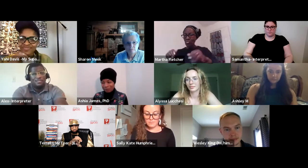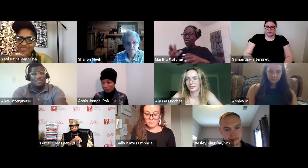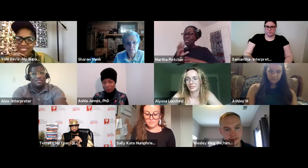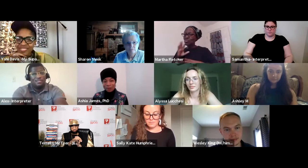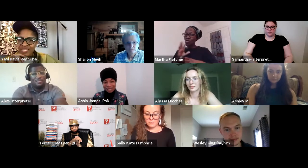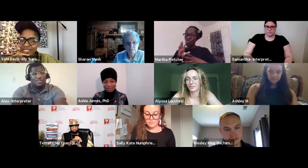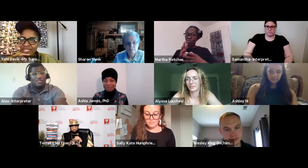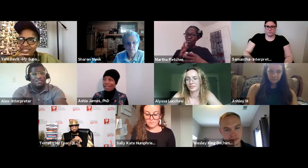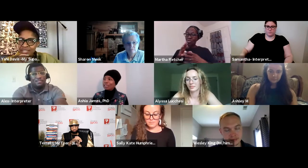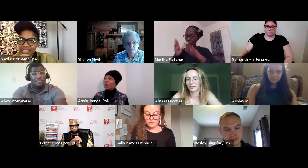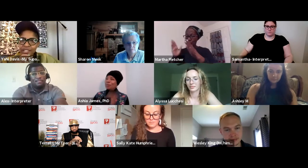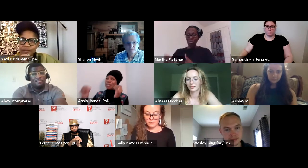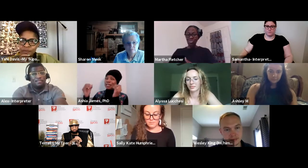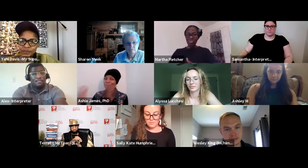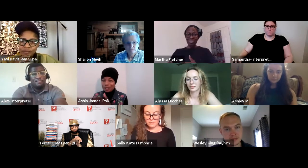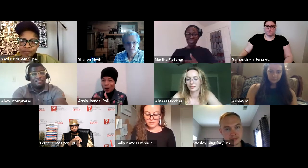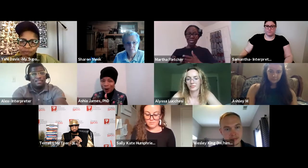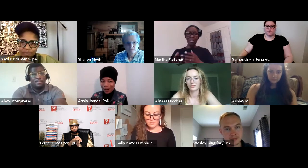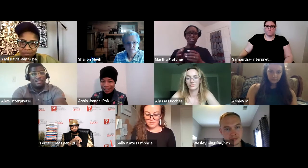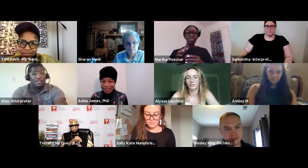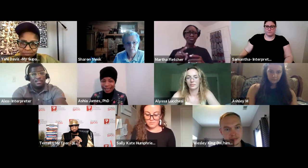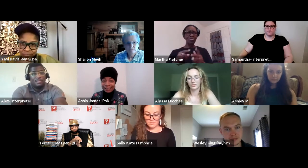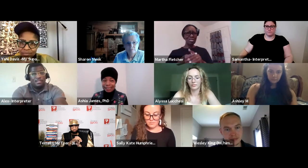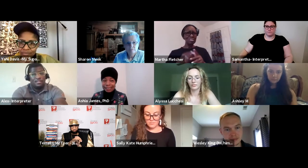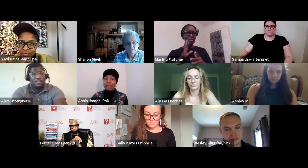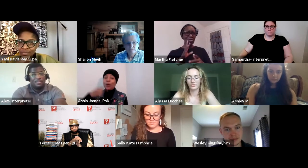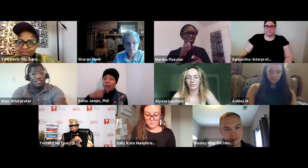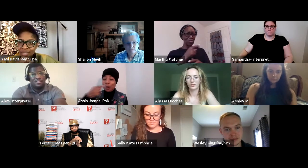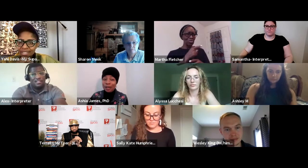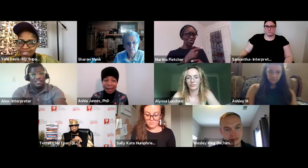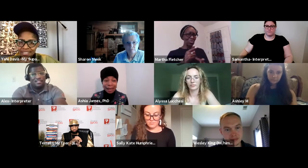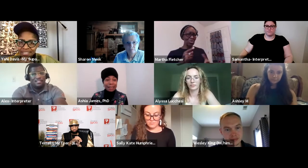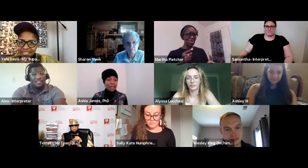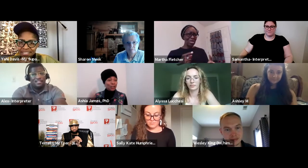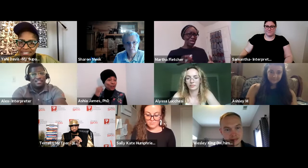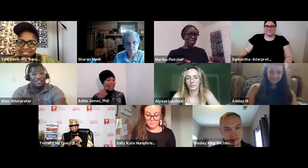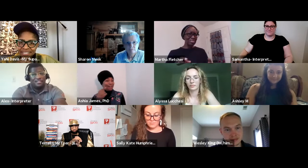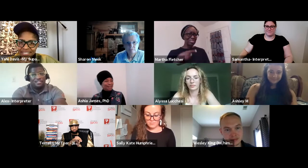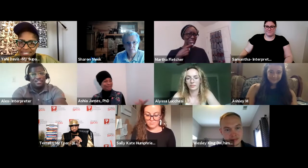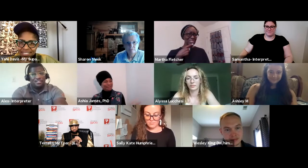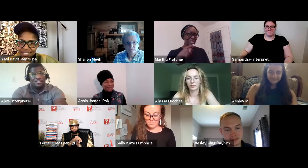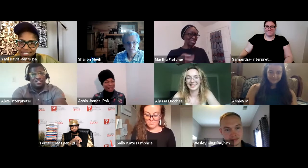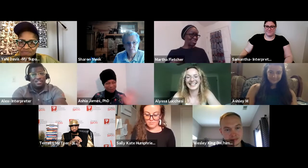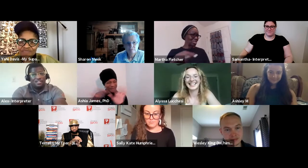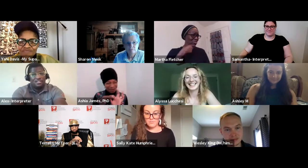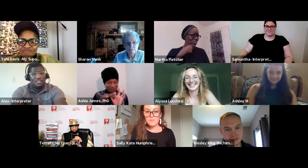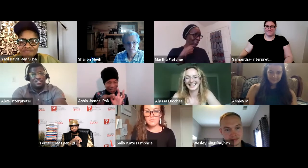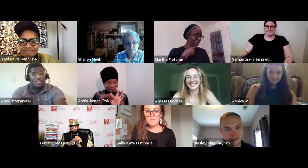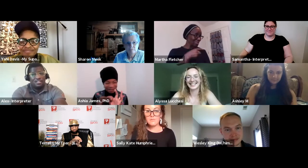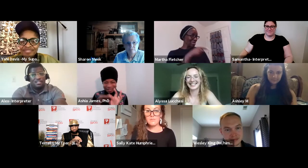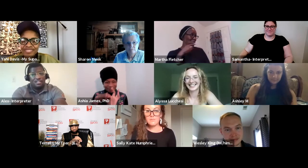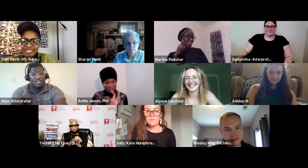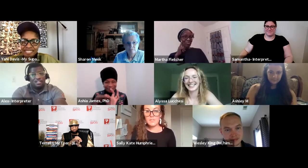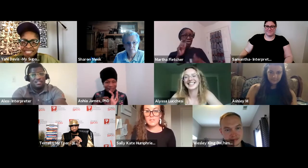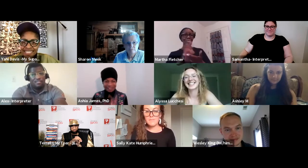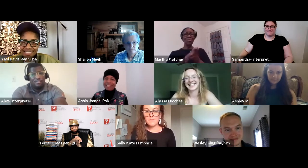your person. So I went to speak to her and she said, you're hearing? I said, you're deaf. But we became